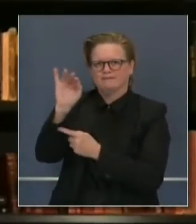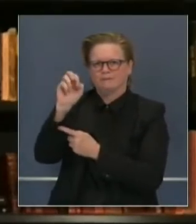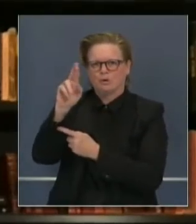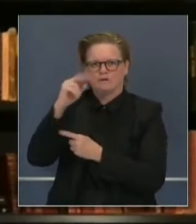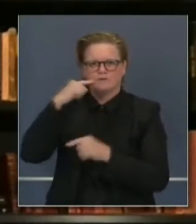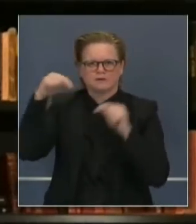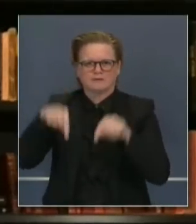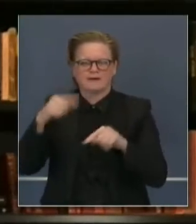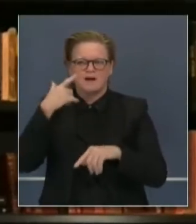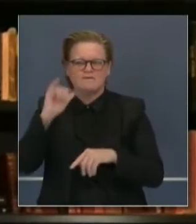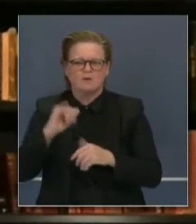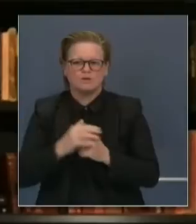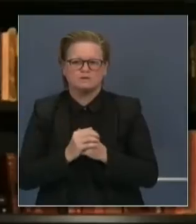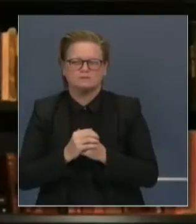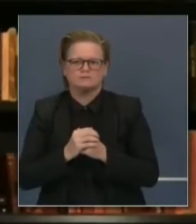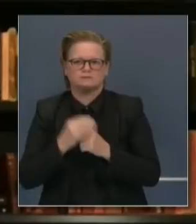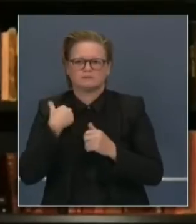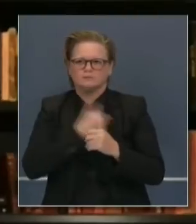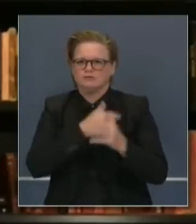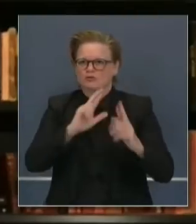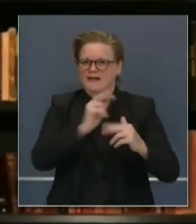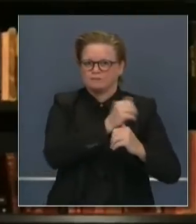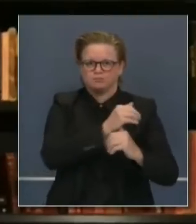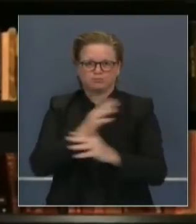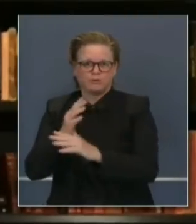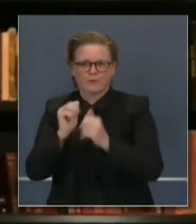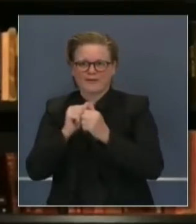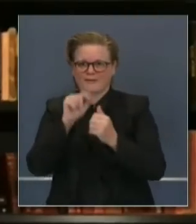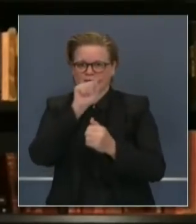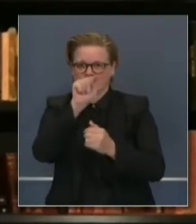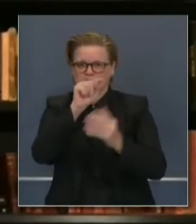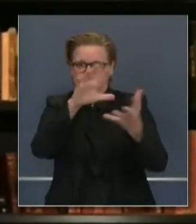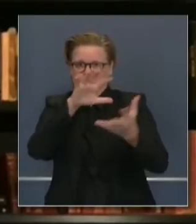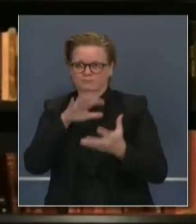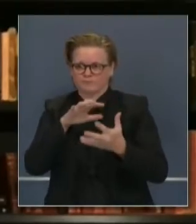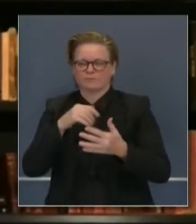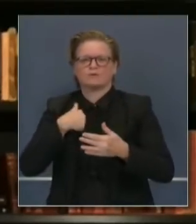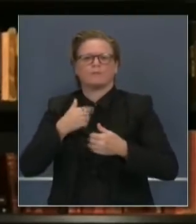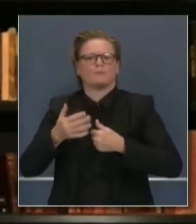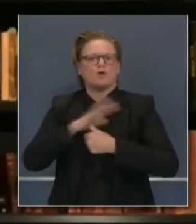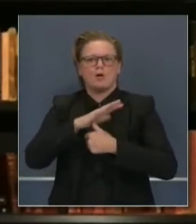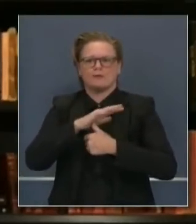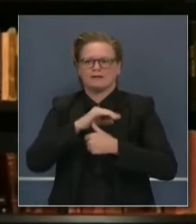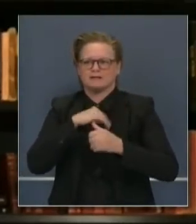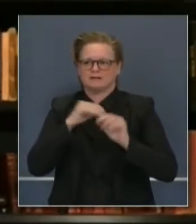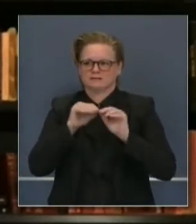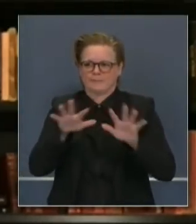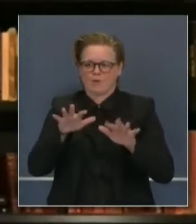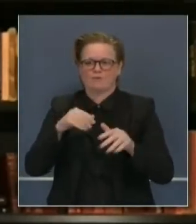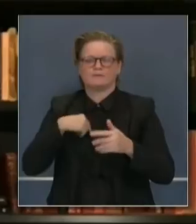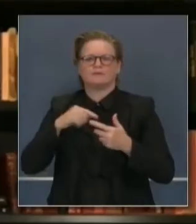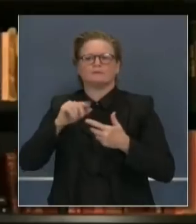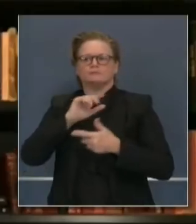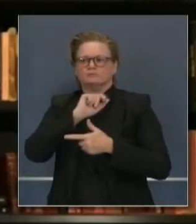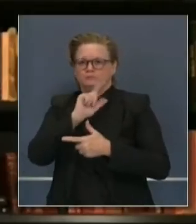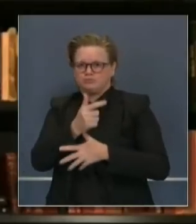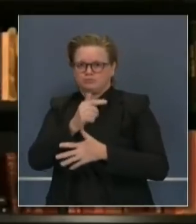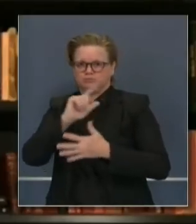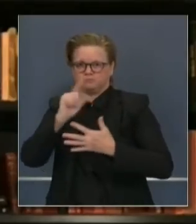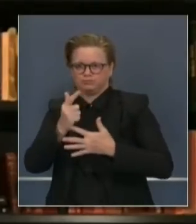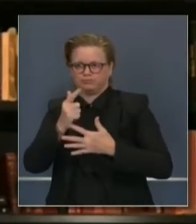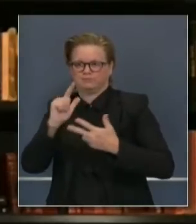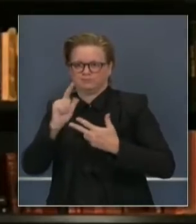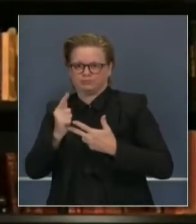and we are organizing these 3 tiers and are ordering on that basis directly with the